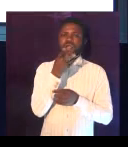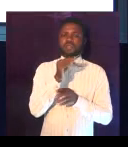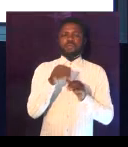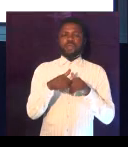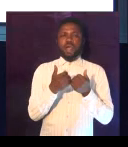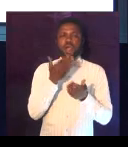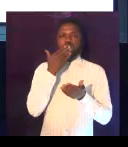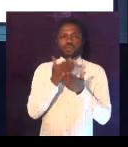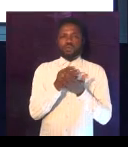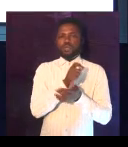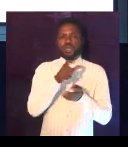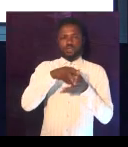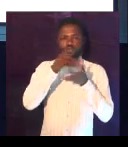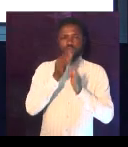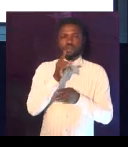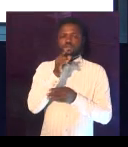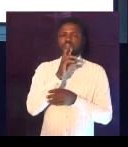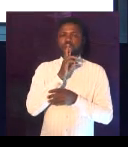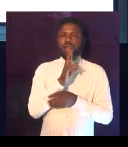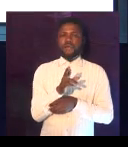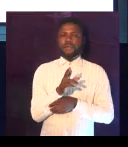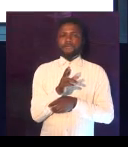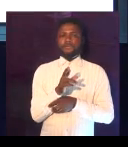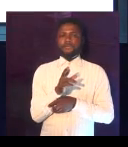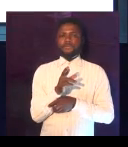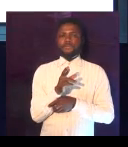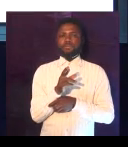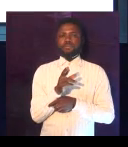average tells them how good a student you are